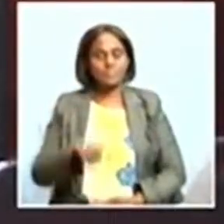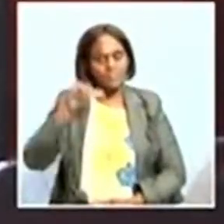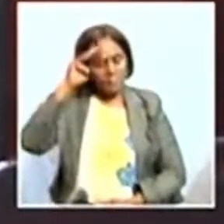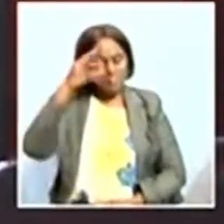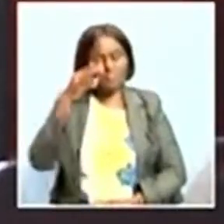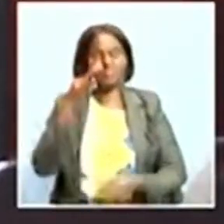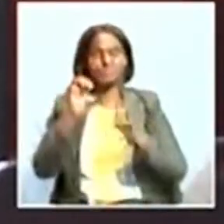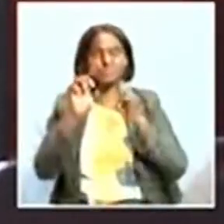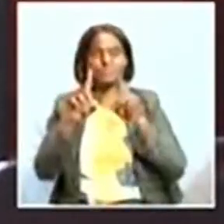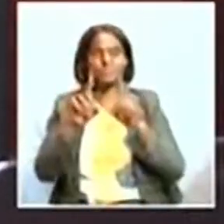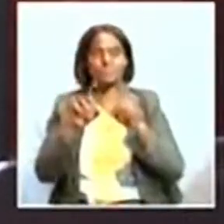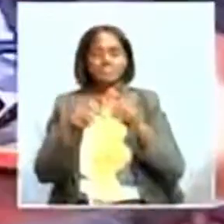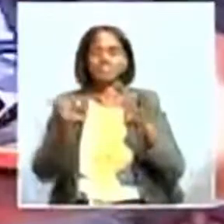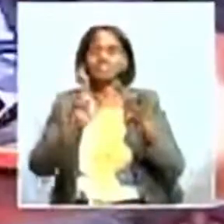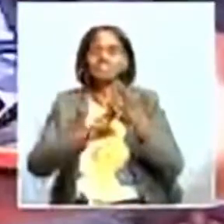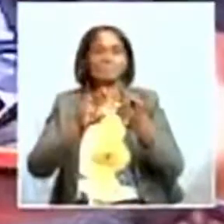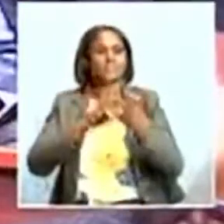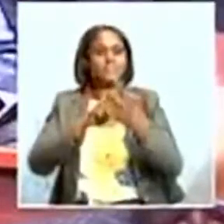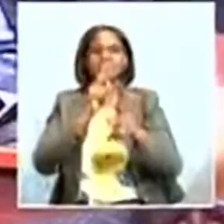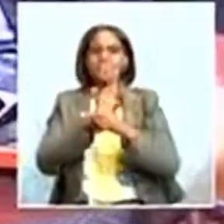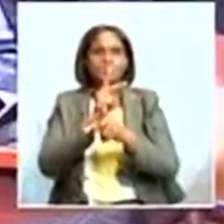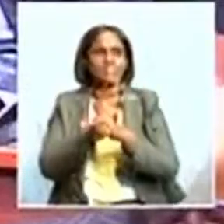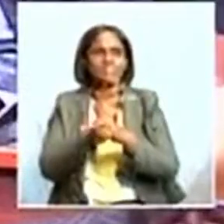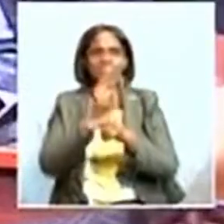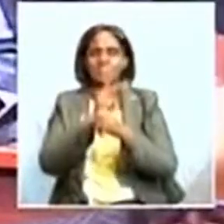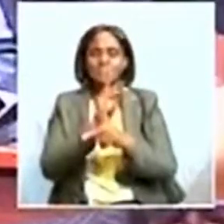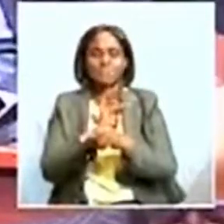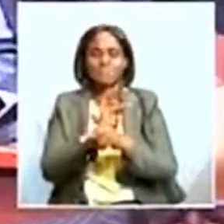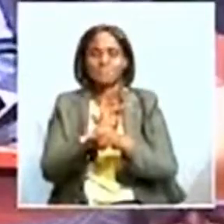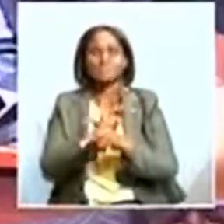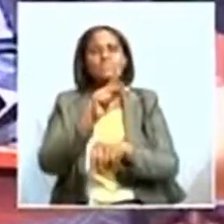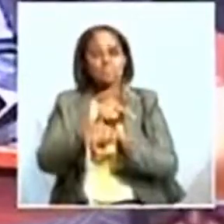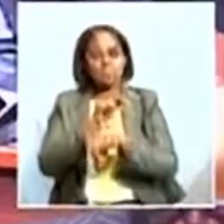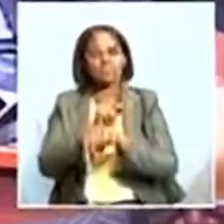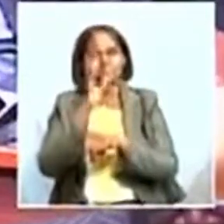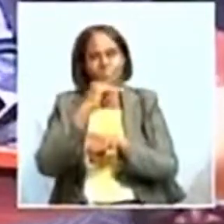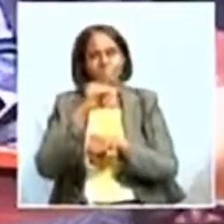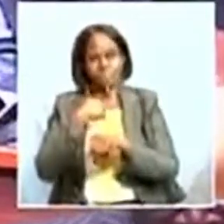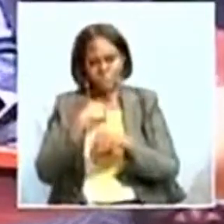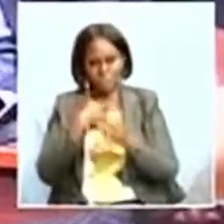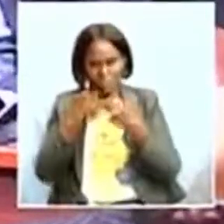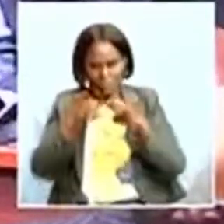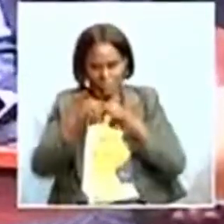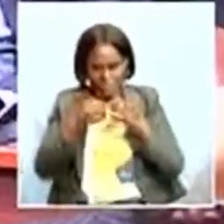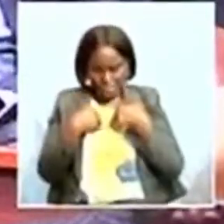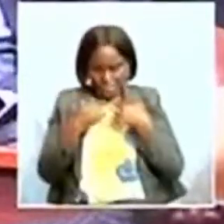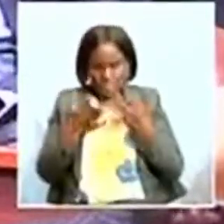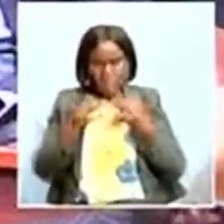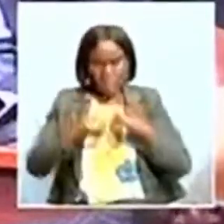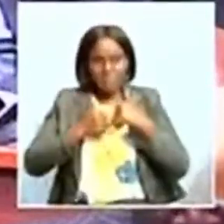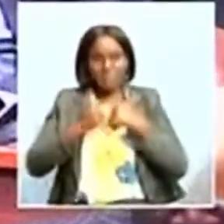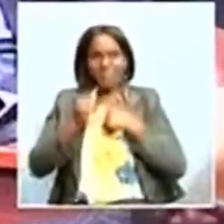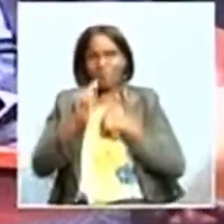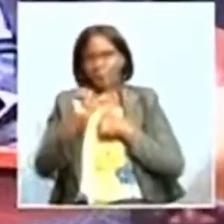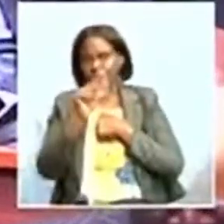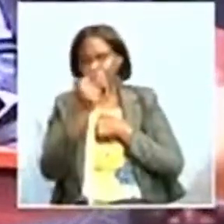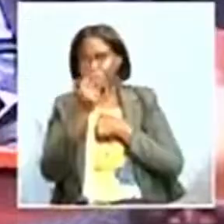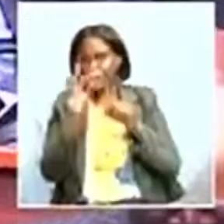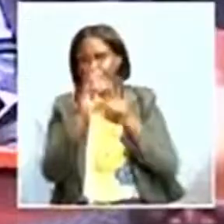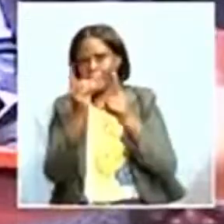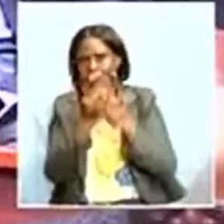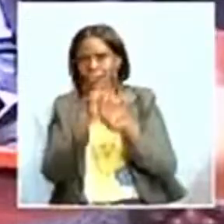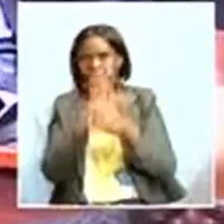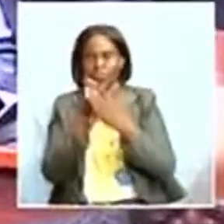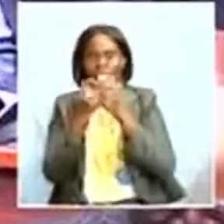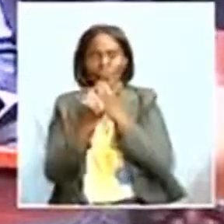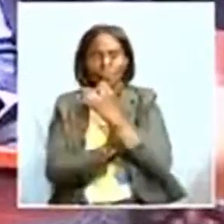of Education. You keep on talking about pilot. We piloted. I was reading here, I said, 30 districts were piloted. You don't pilot the whole